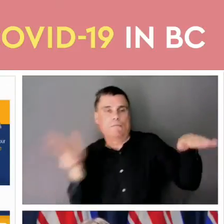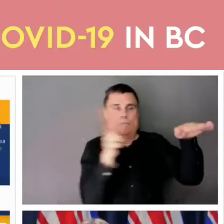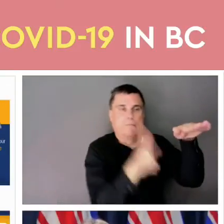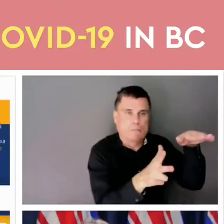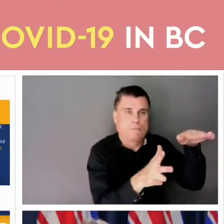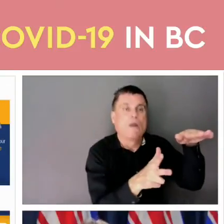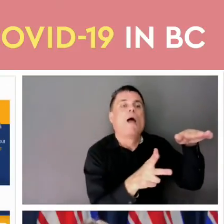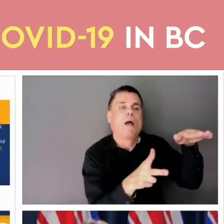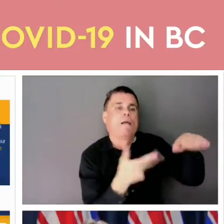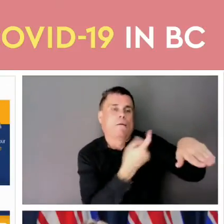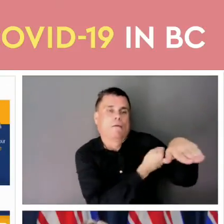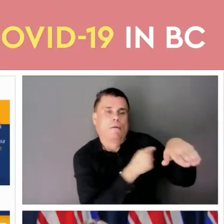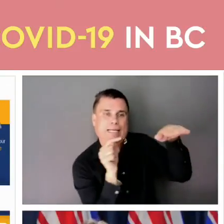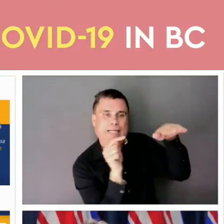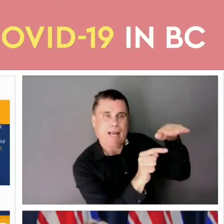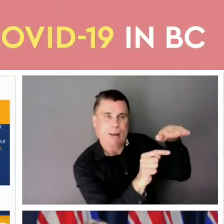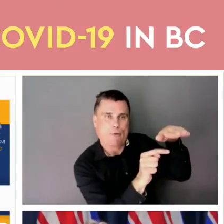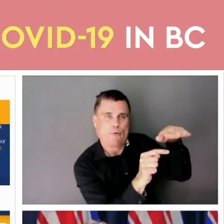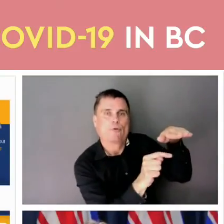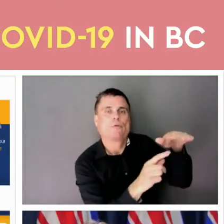in late February and early March.